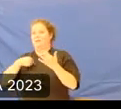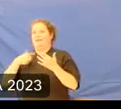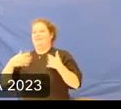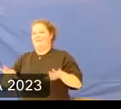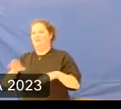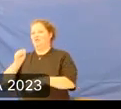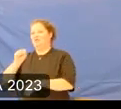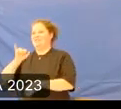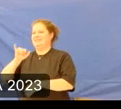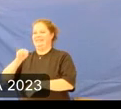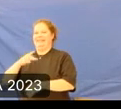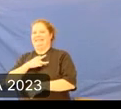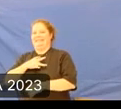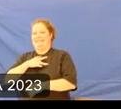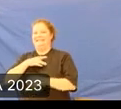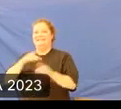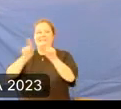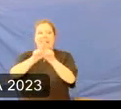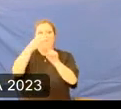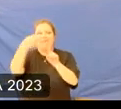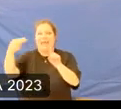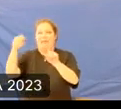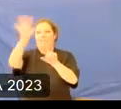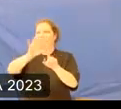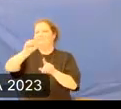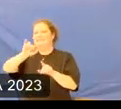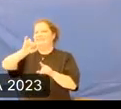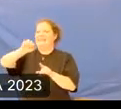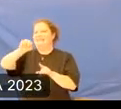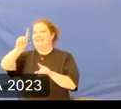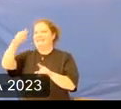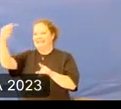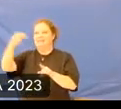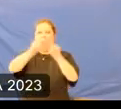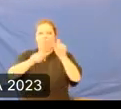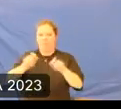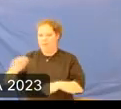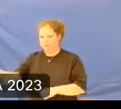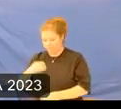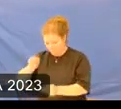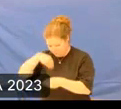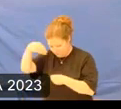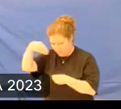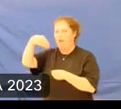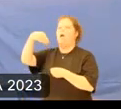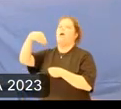have the province of sin. So it's actually apocryphal, made up by a woman,